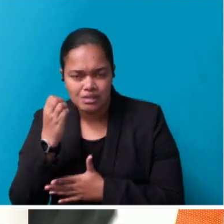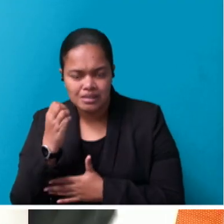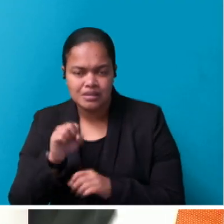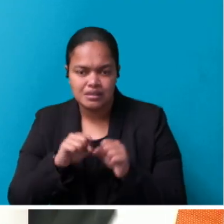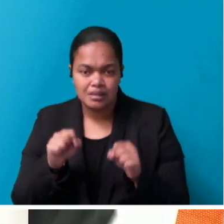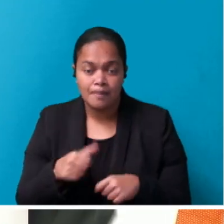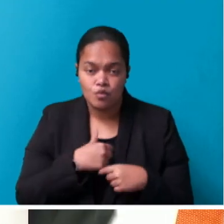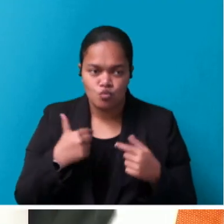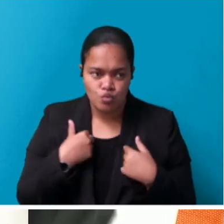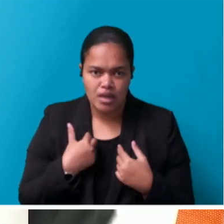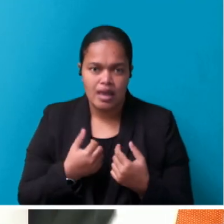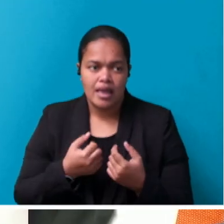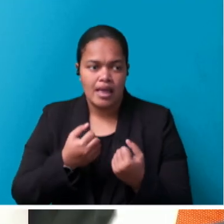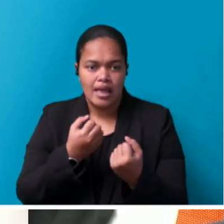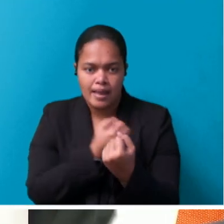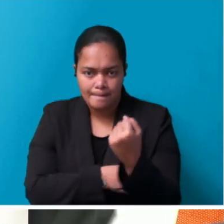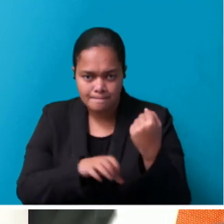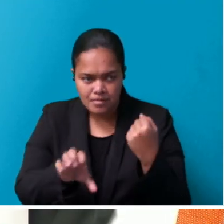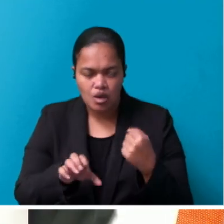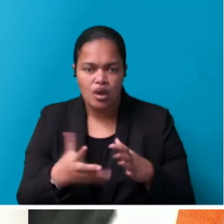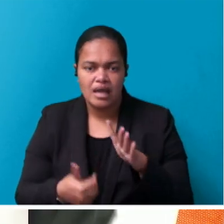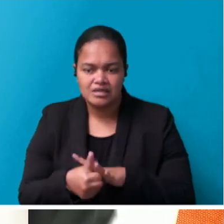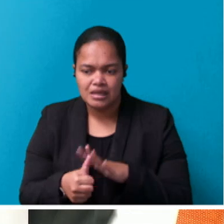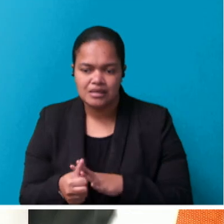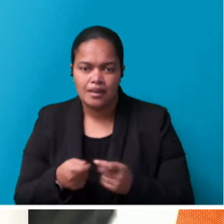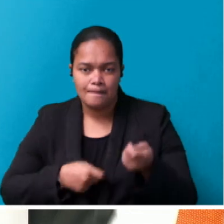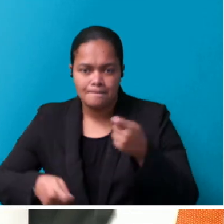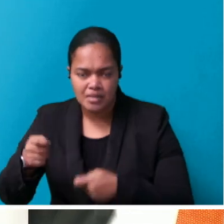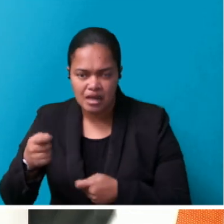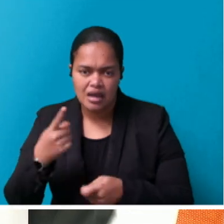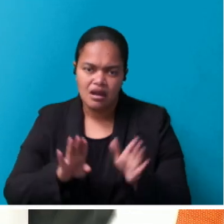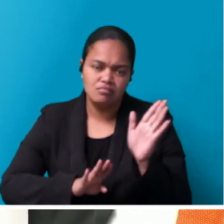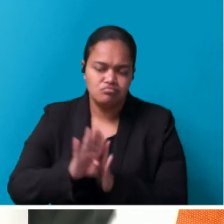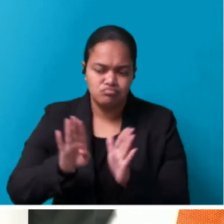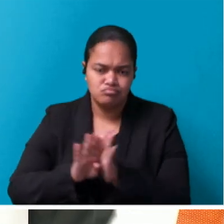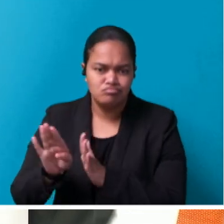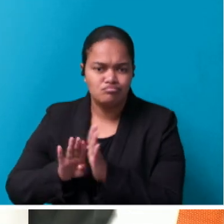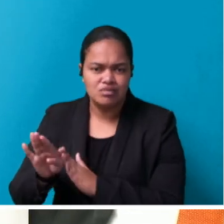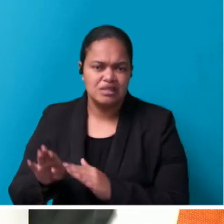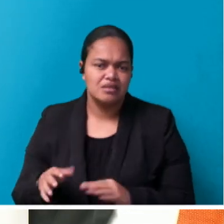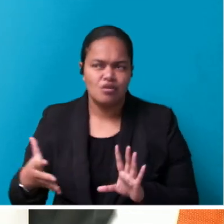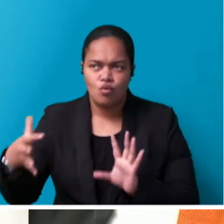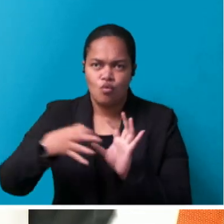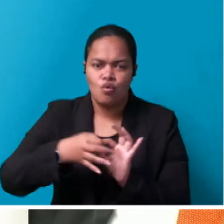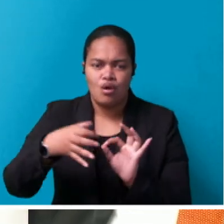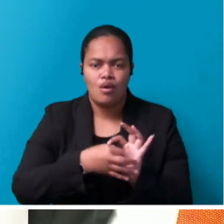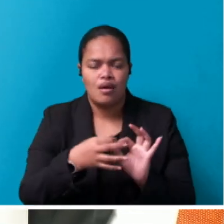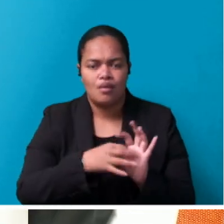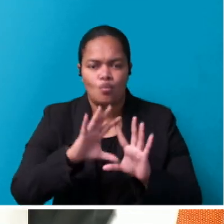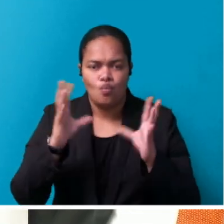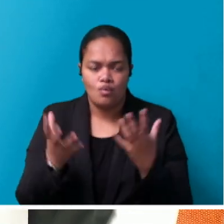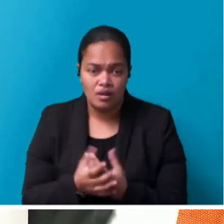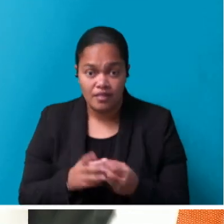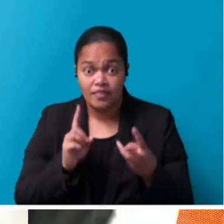local communities to innovate, access markets, and thrive in an ever-connected world. The third pillar,